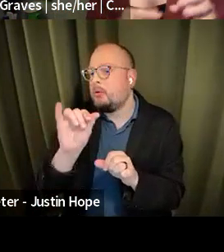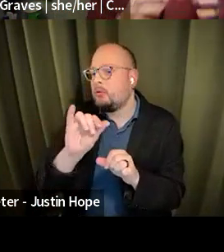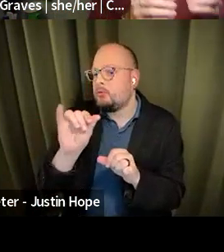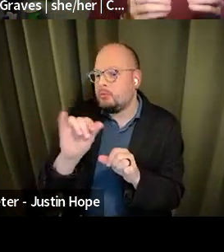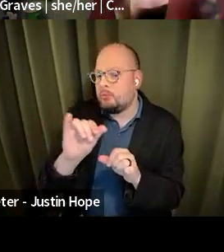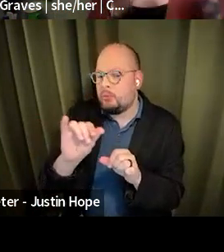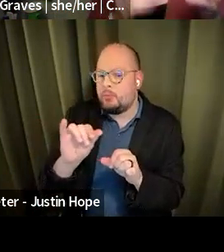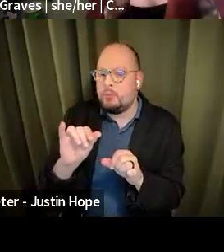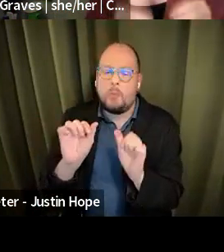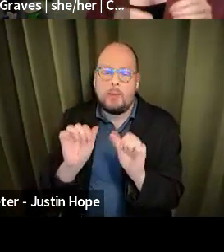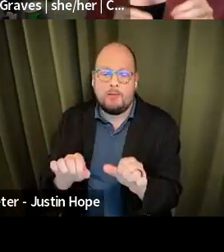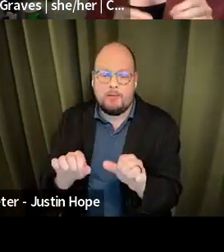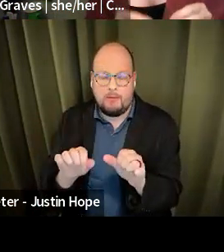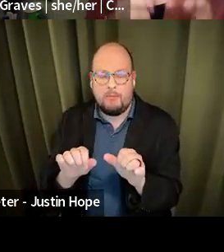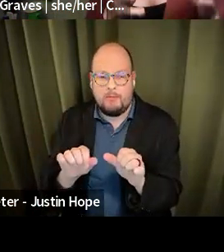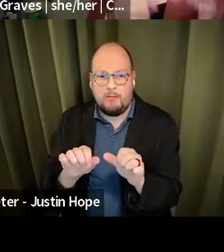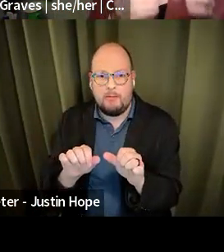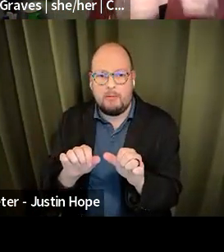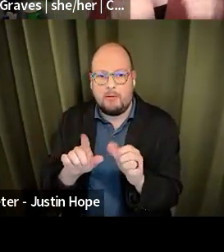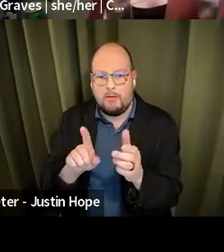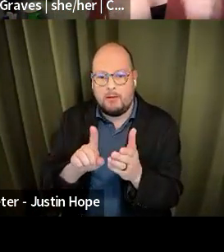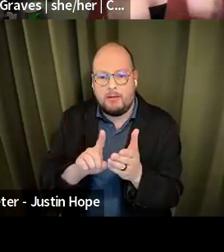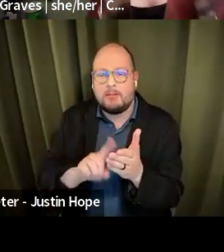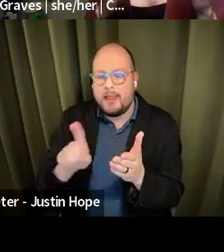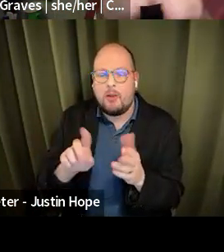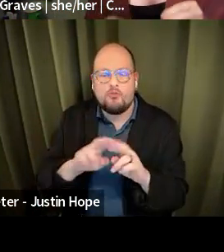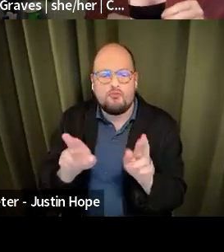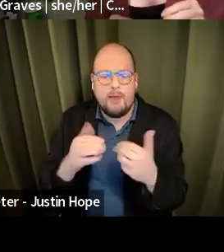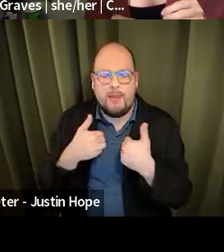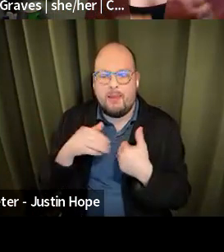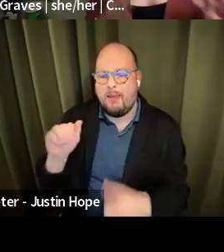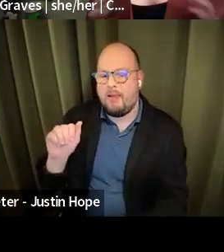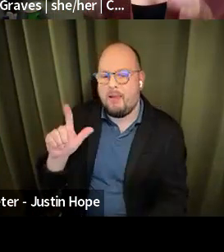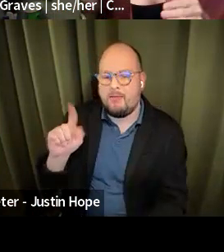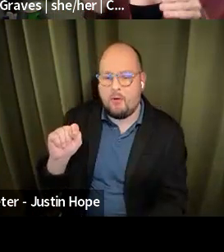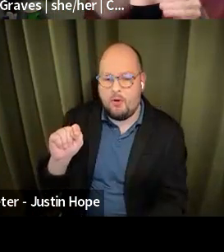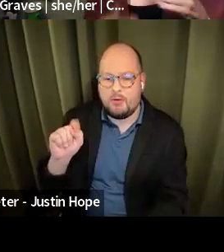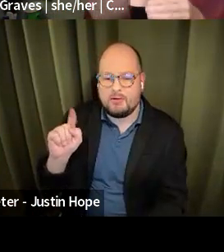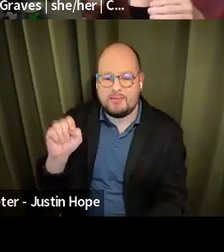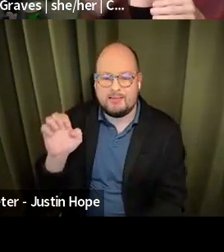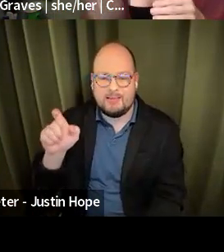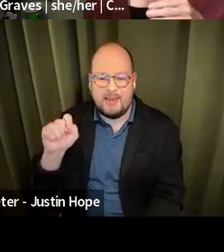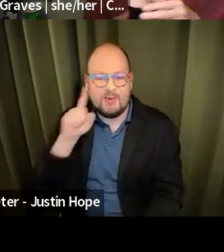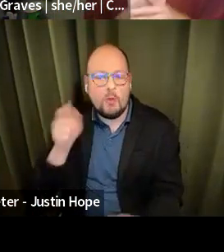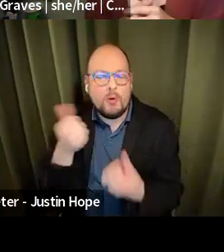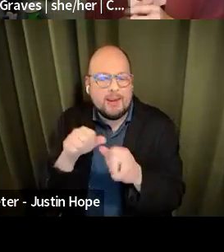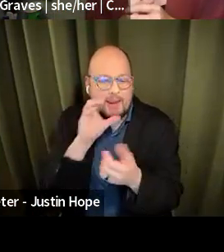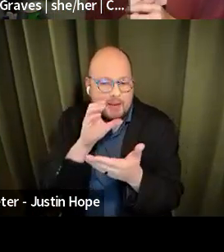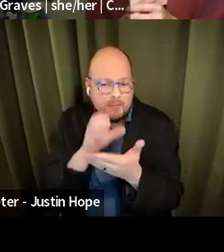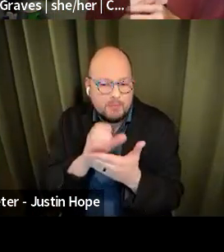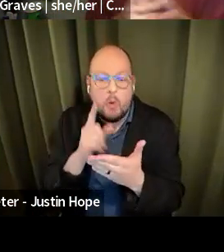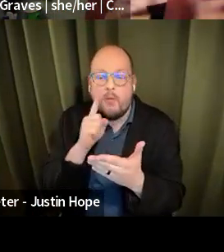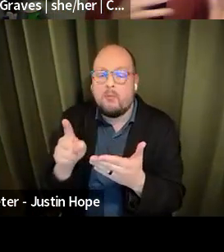we have that alt text, that we have those image descriptions. So for our blind and low